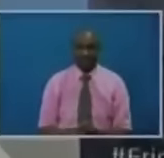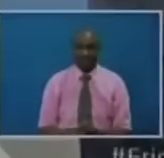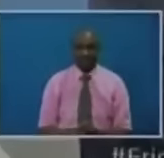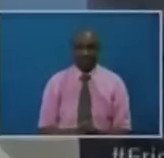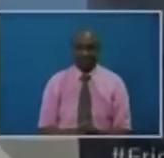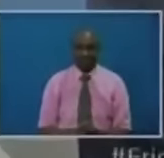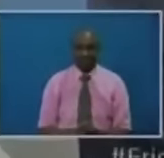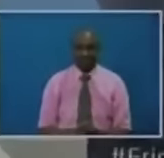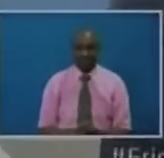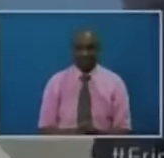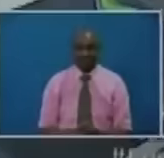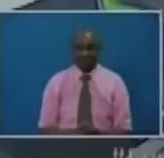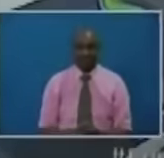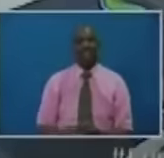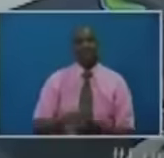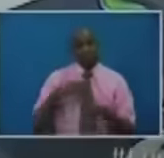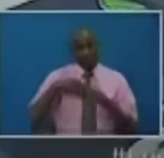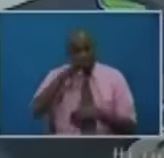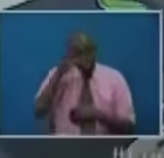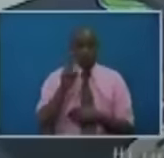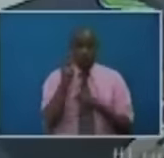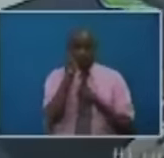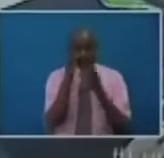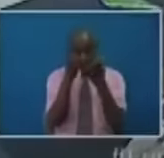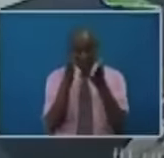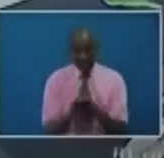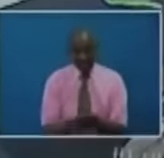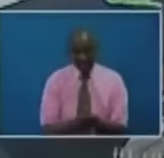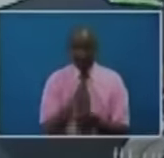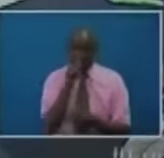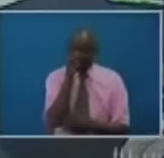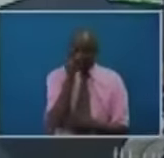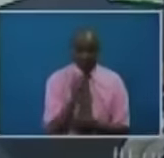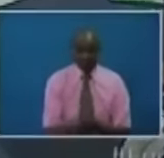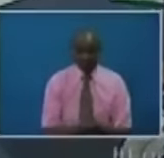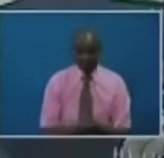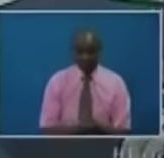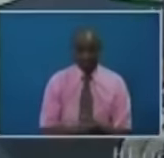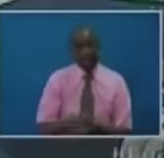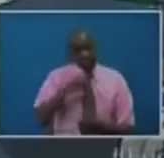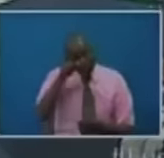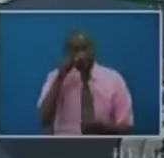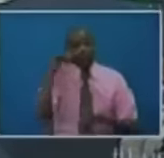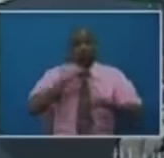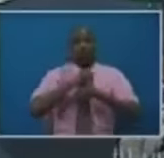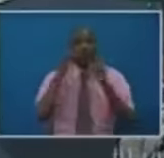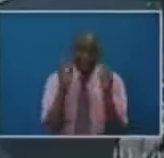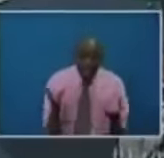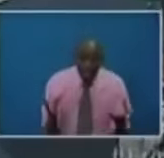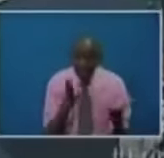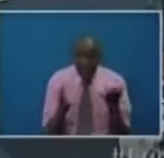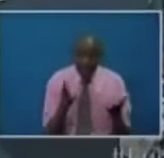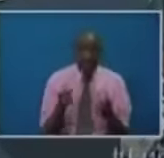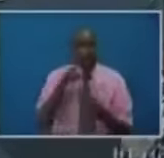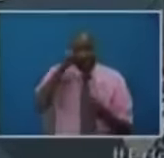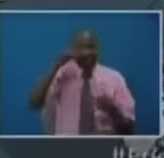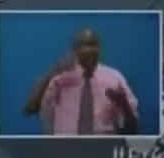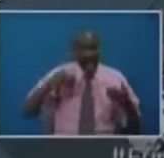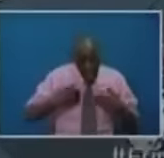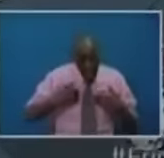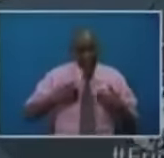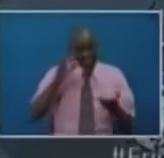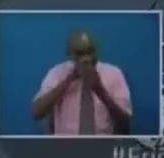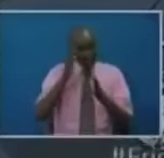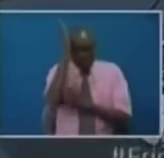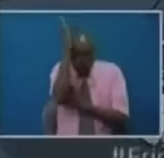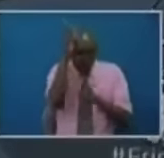You get what I mean? So everybody who is watching here, let me tell you, even if you didn't go to school, you have something